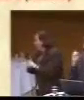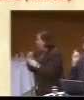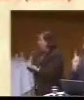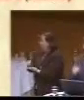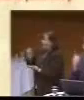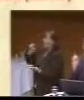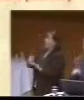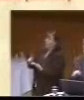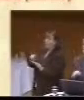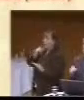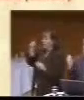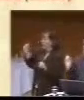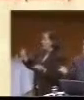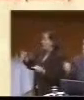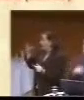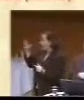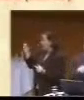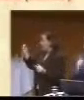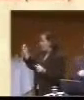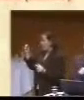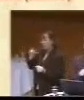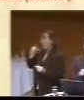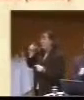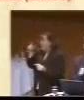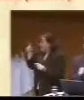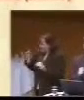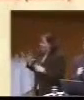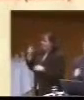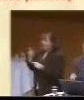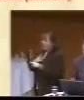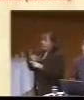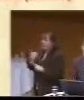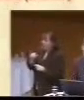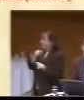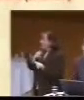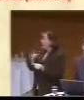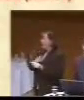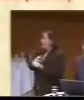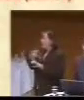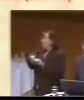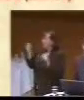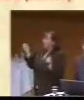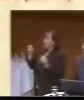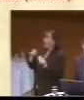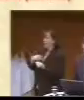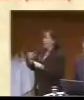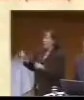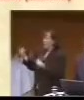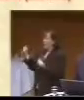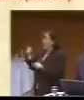crap. Teachers should be teaching, not remaking broken materials. Okay?